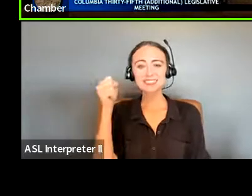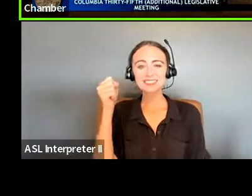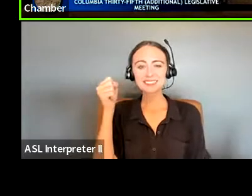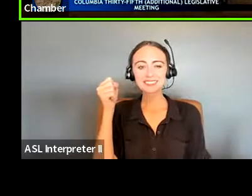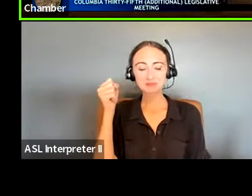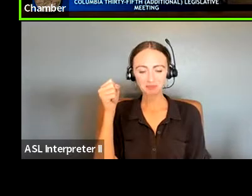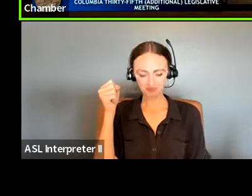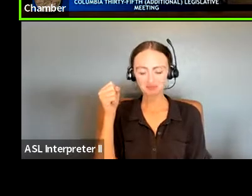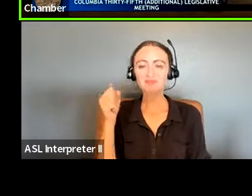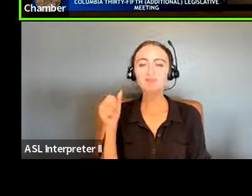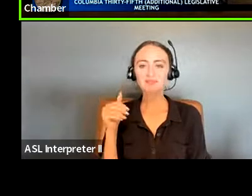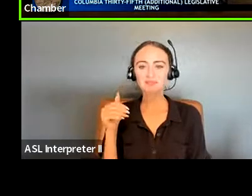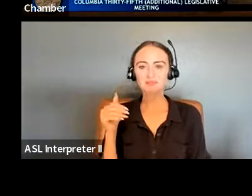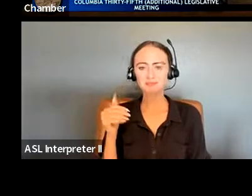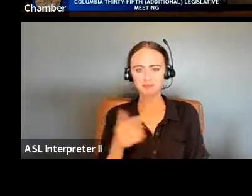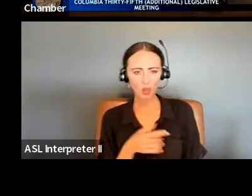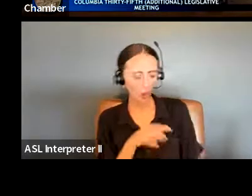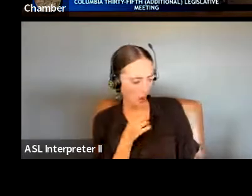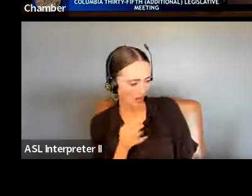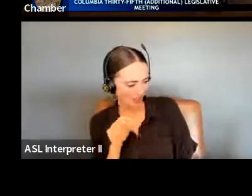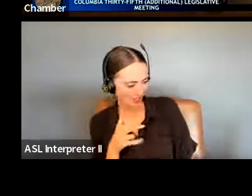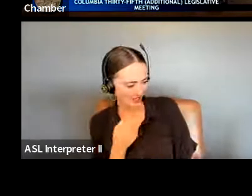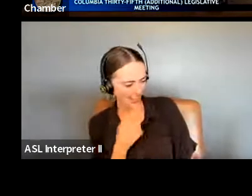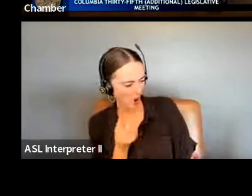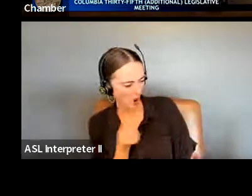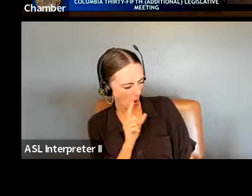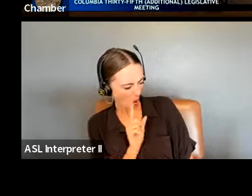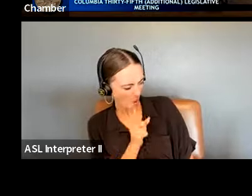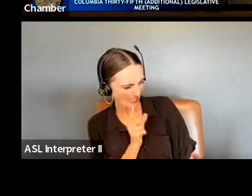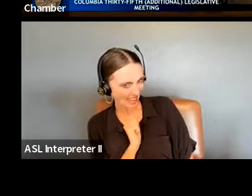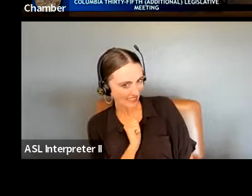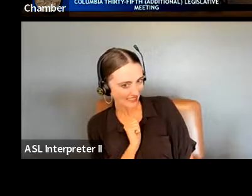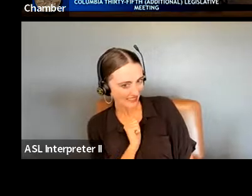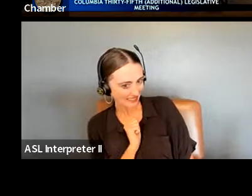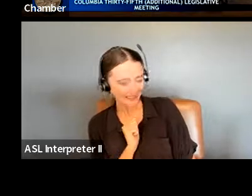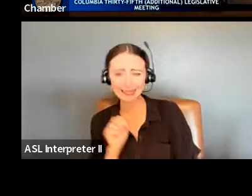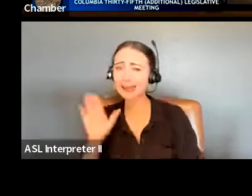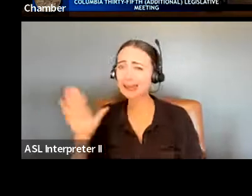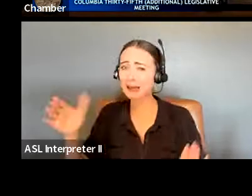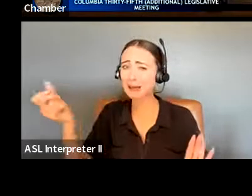Councilmember Allen votes Hang yes. on one. Okay. Hang on.